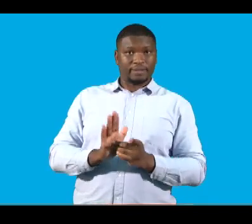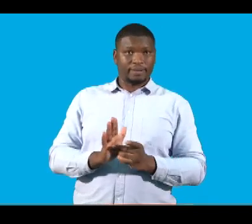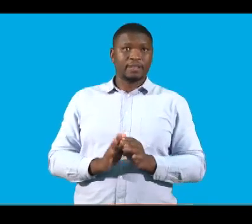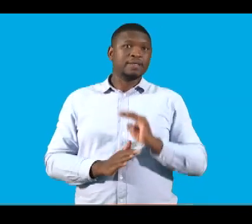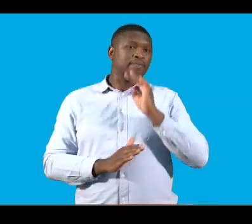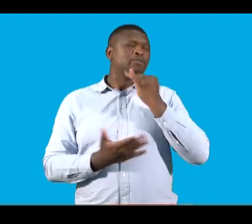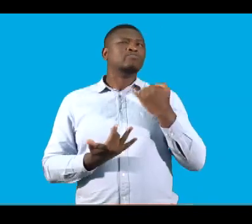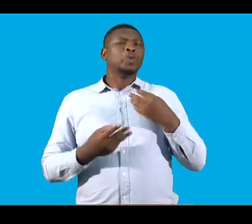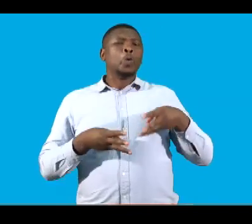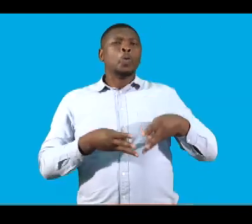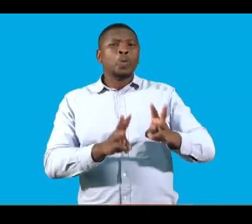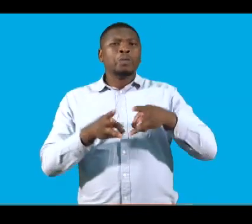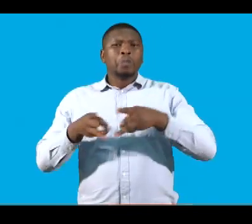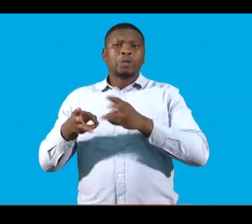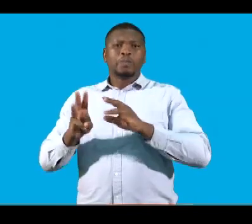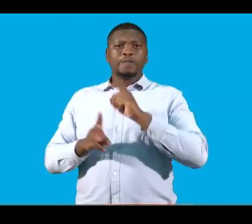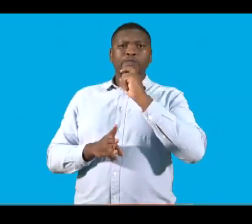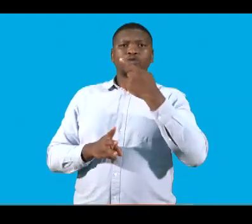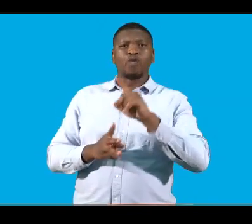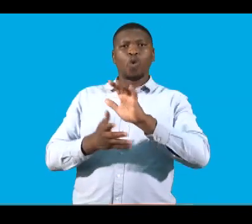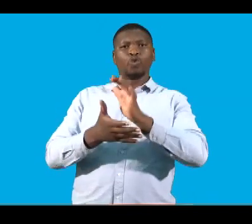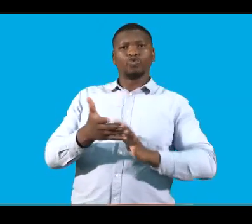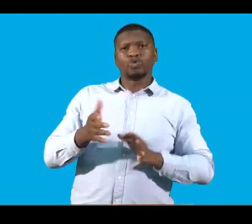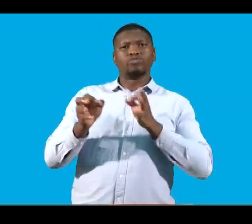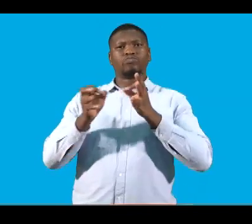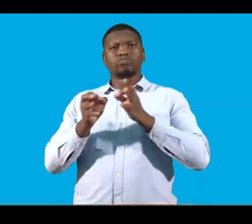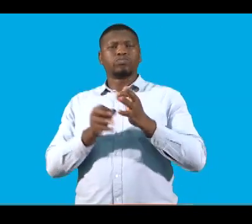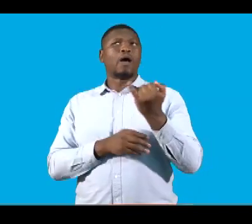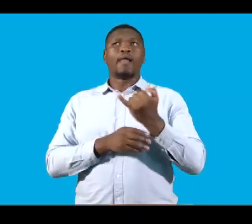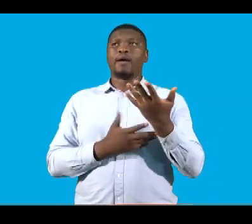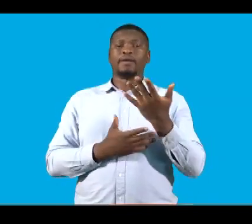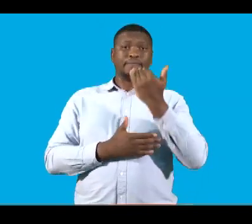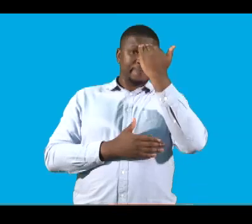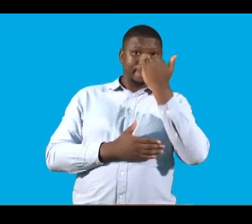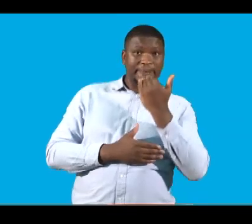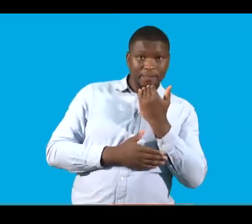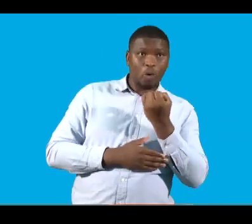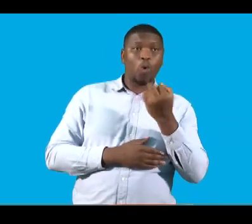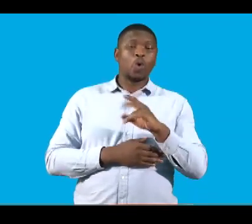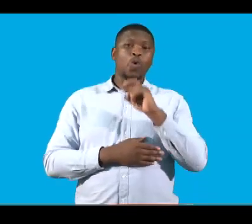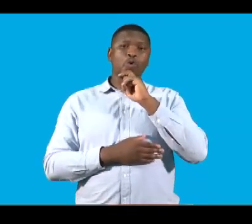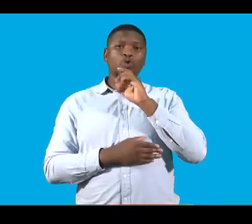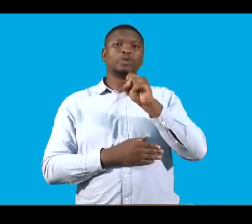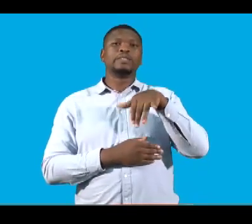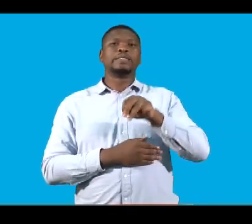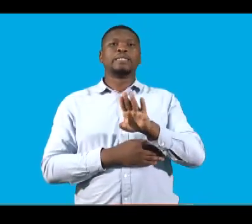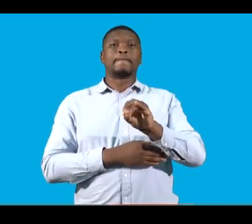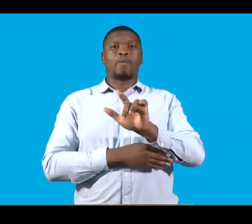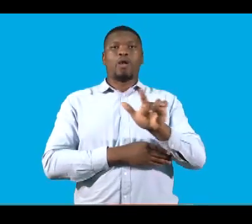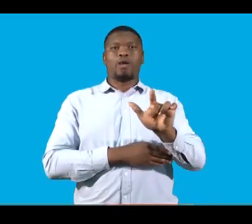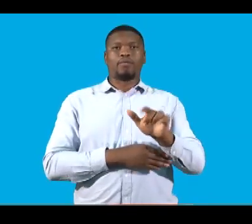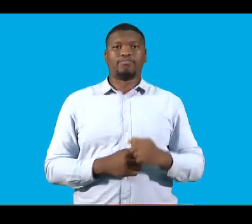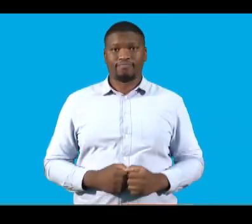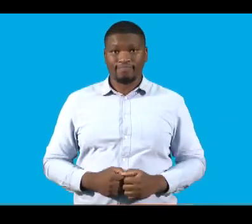literary devices. Techniques that enhance the storytelling, like imagery or symbolism. Now, let's